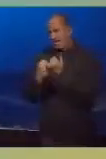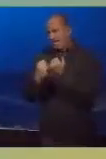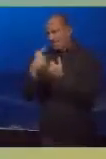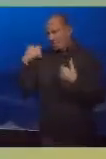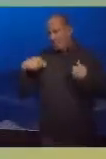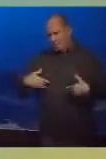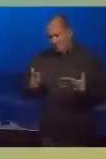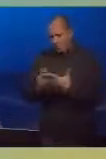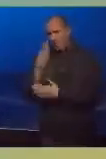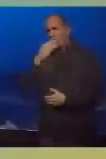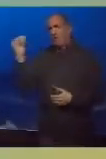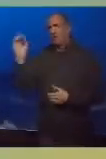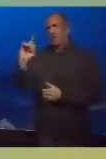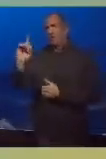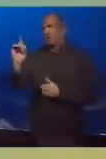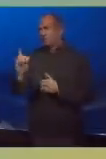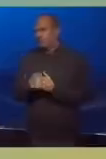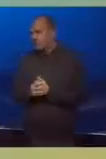democracy.